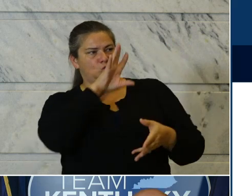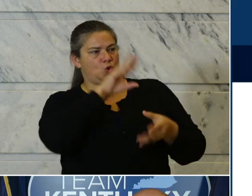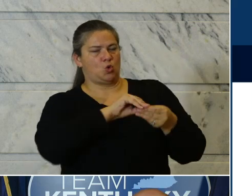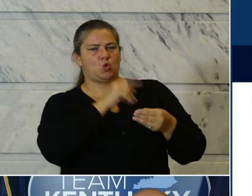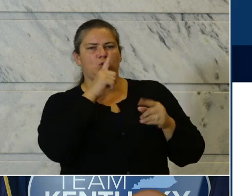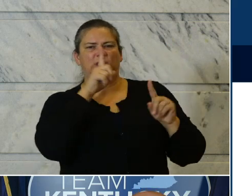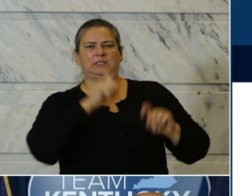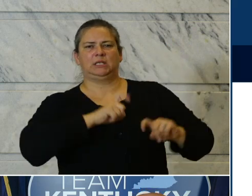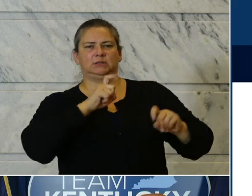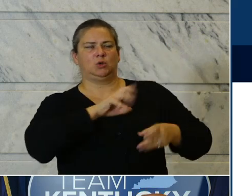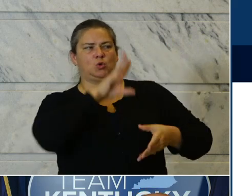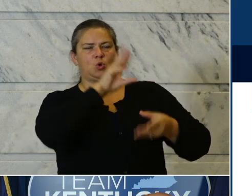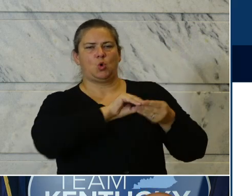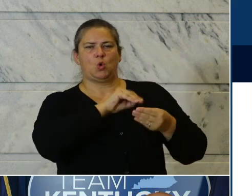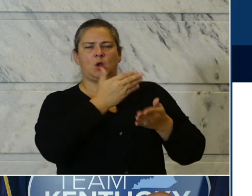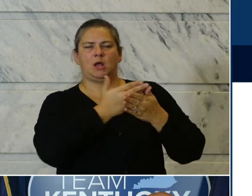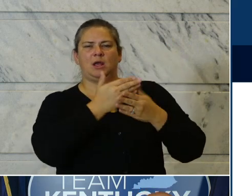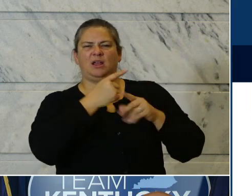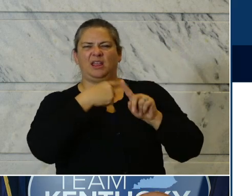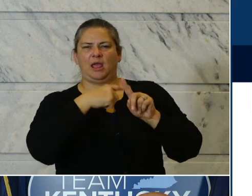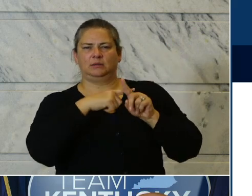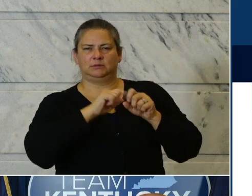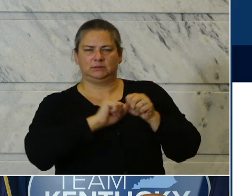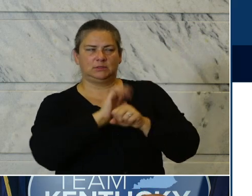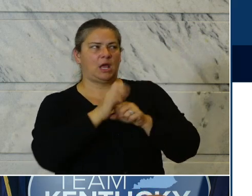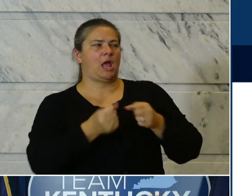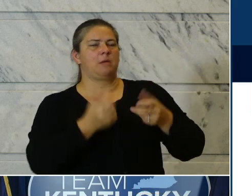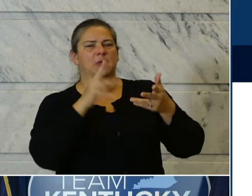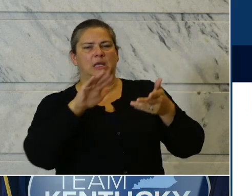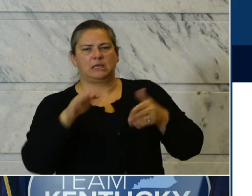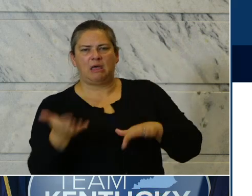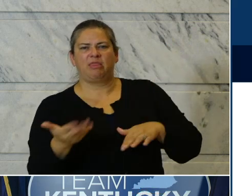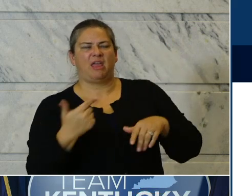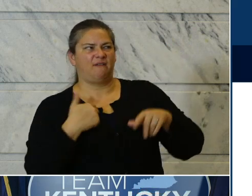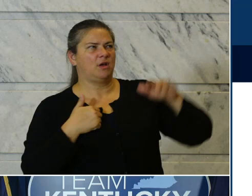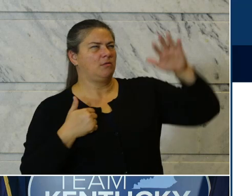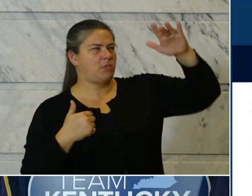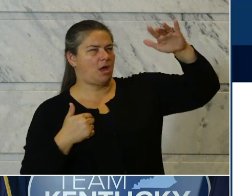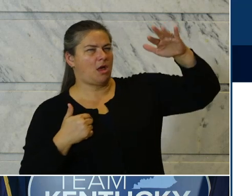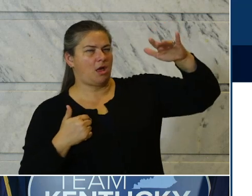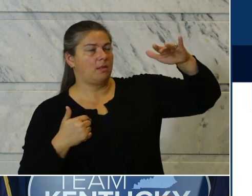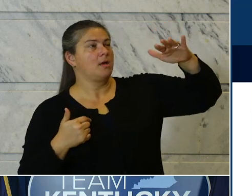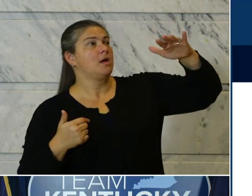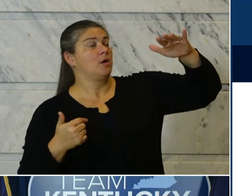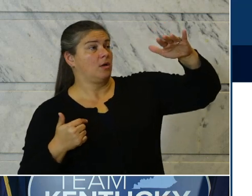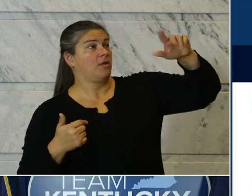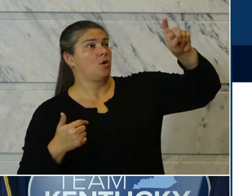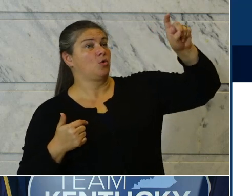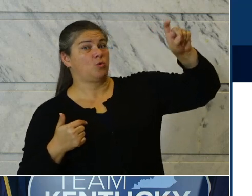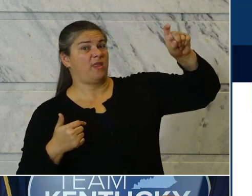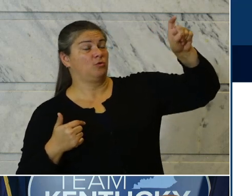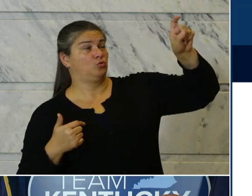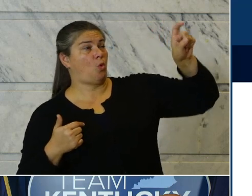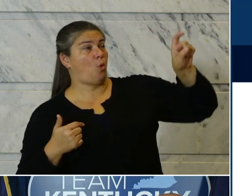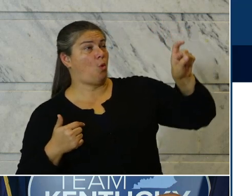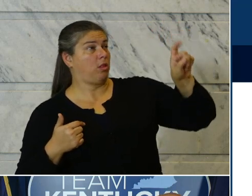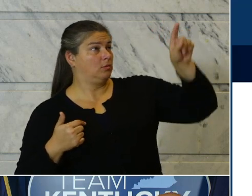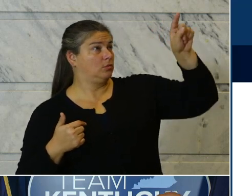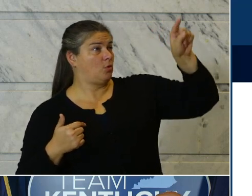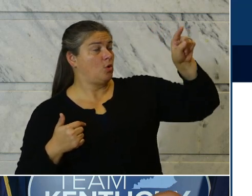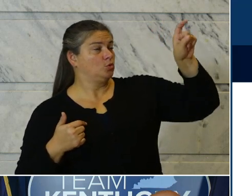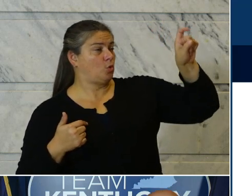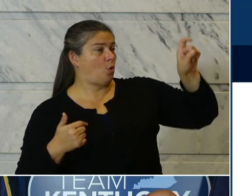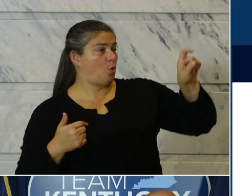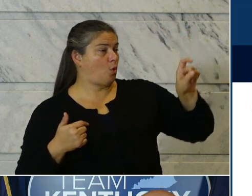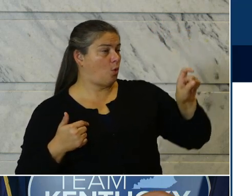tested, the total number of cases, total number of deaths, the positivity rate at present. If you go down further, now you're in the middle column, you see the multicolored